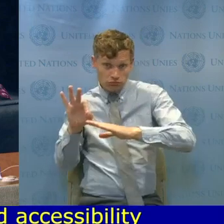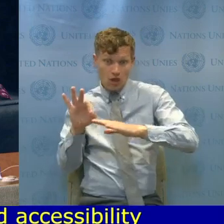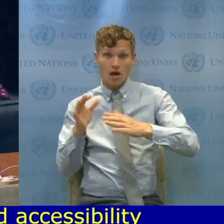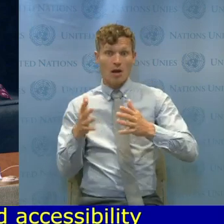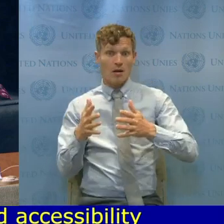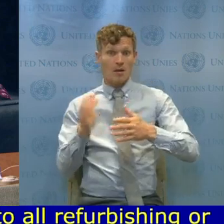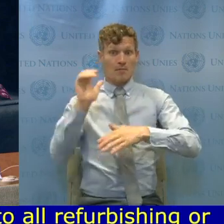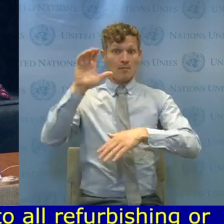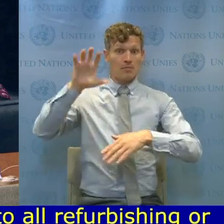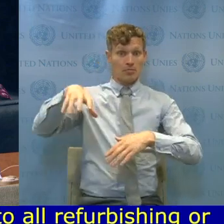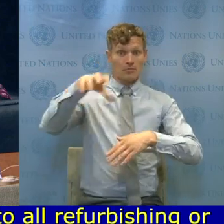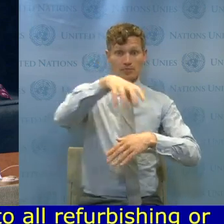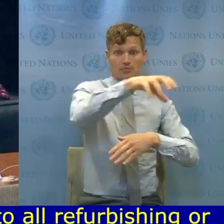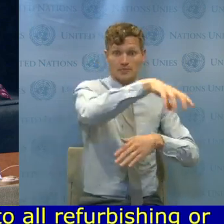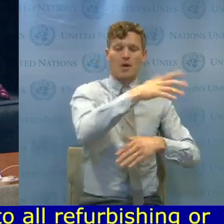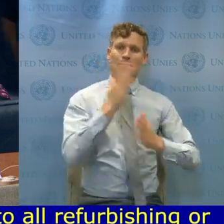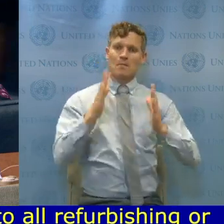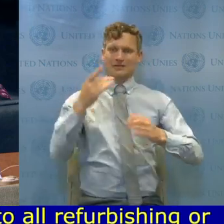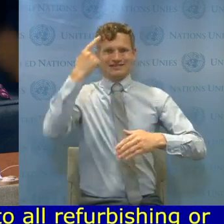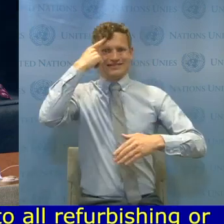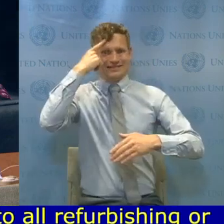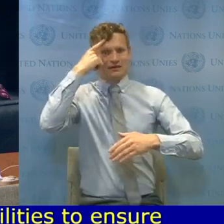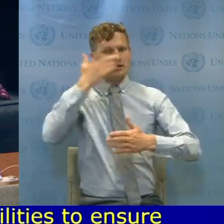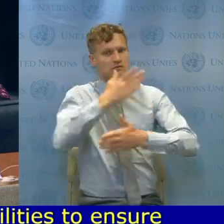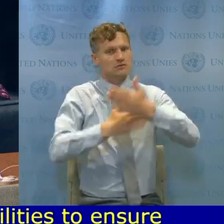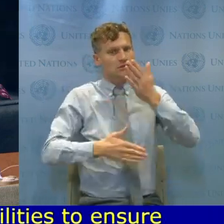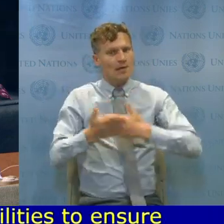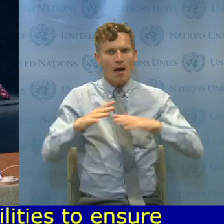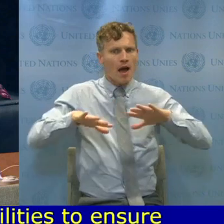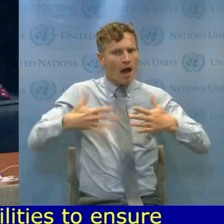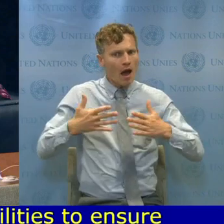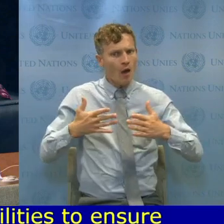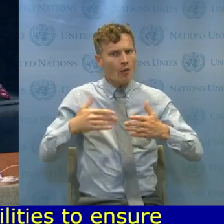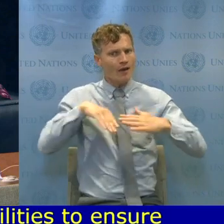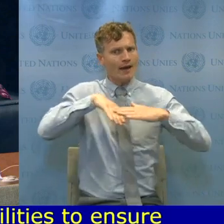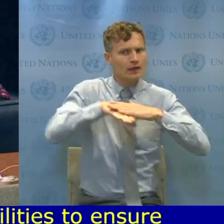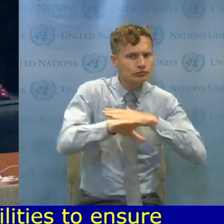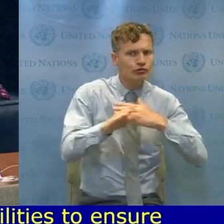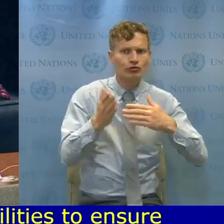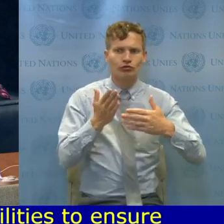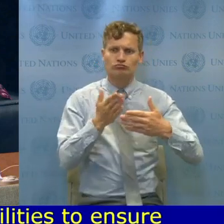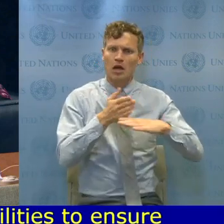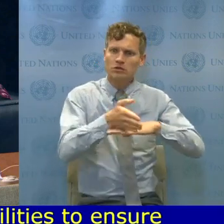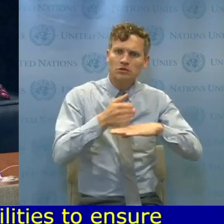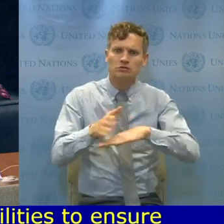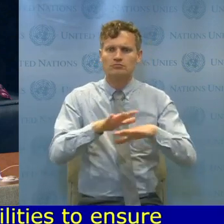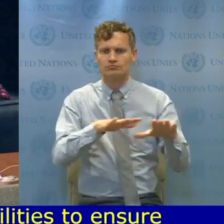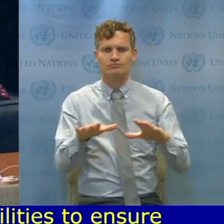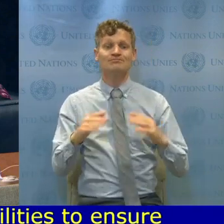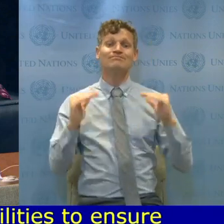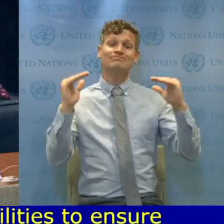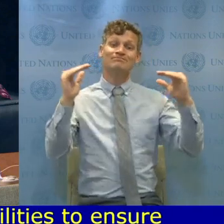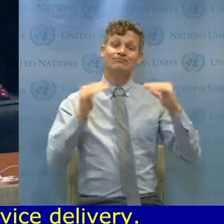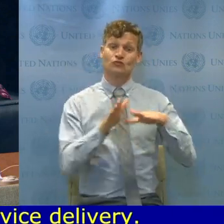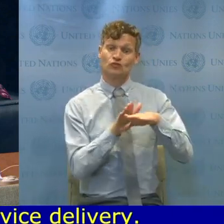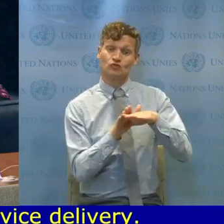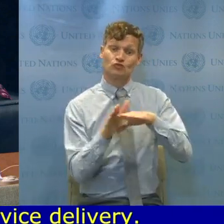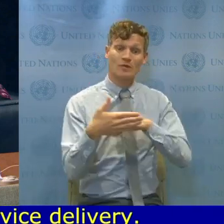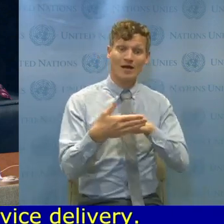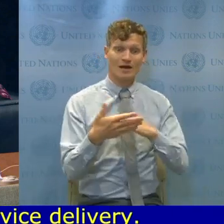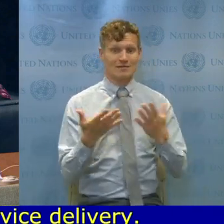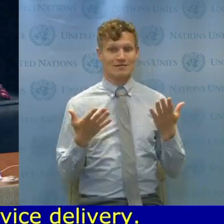delivery. Jamaica is making strides to ensure national sports facilities are accessible to persons with disabilities, and these individuals